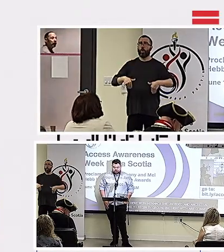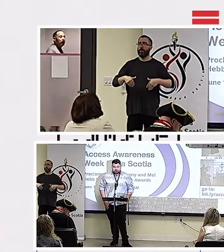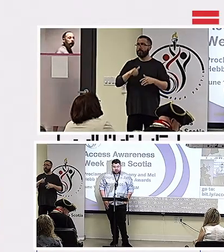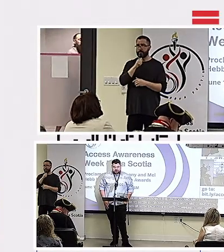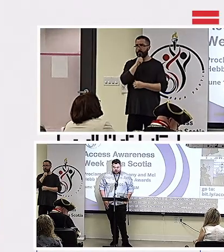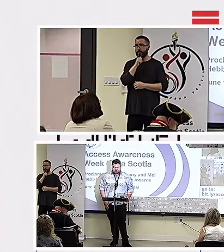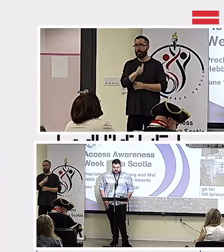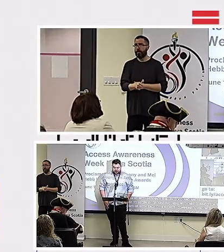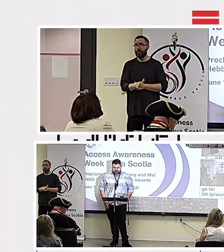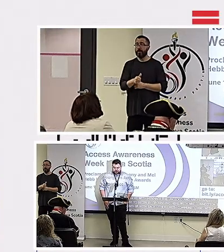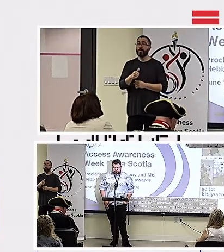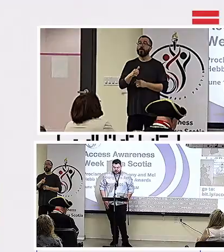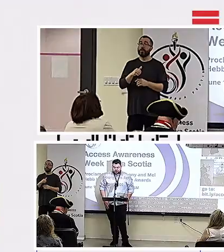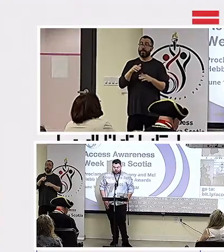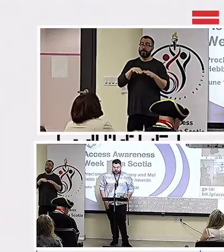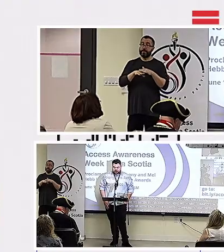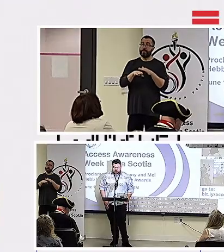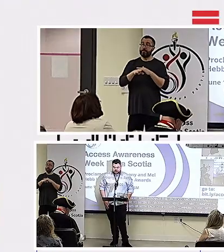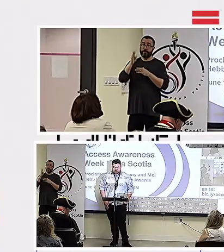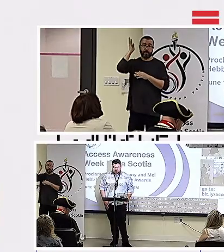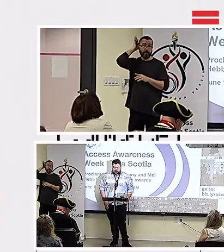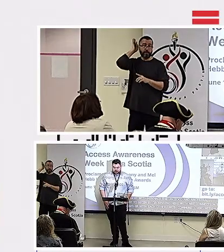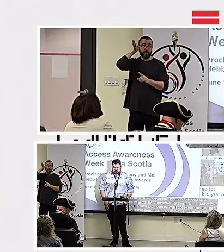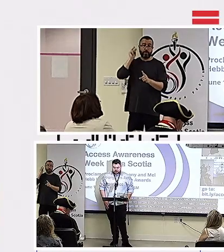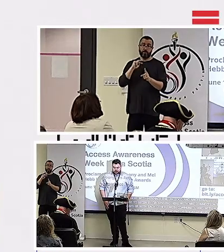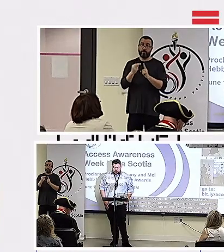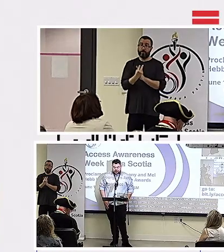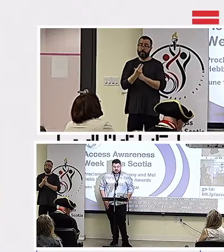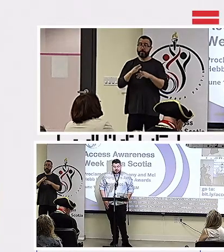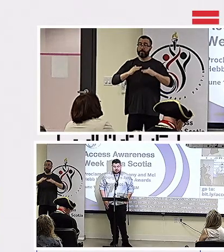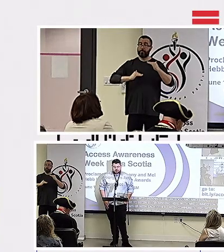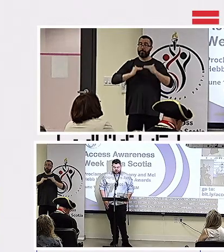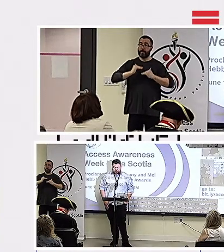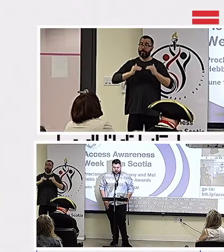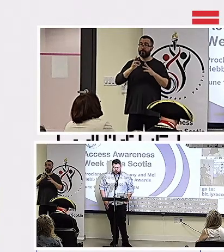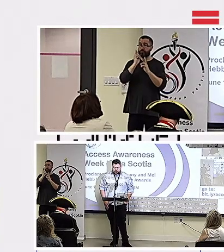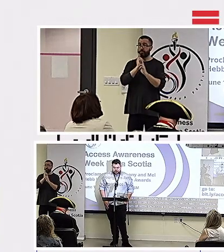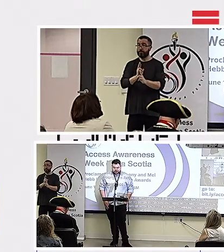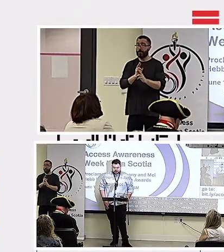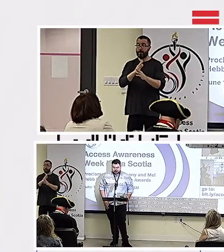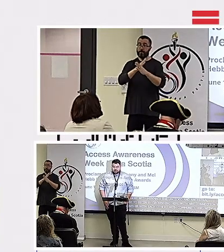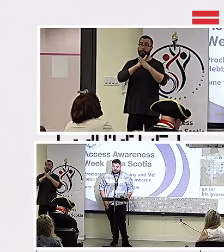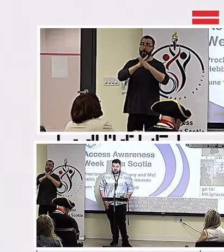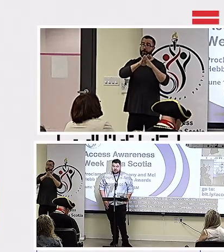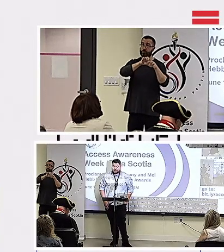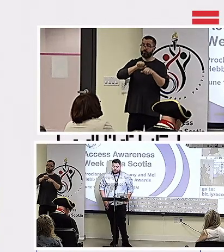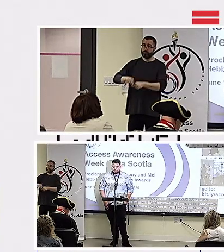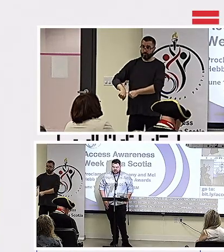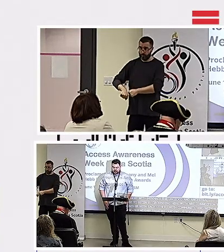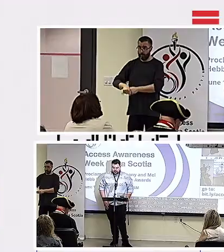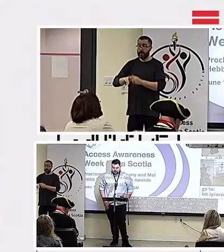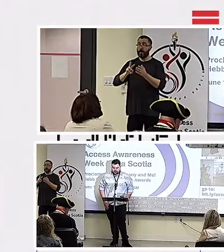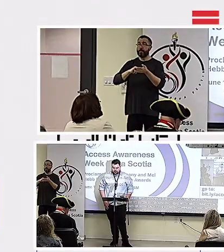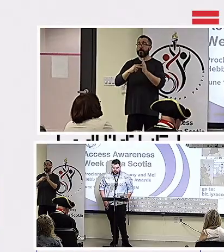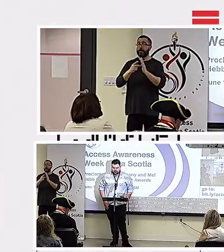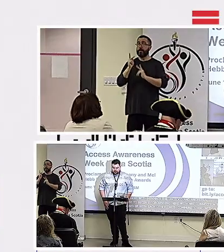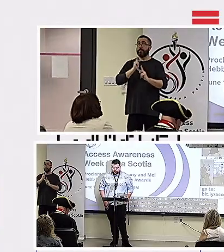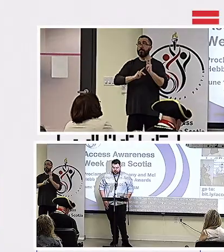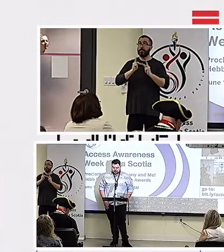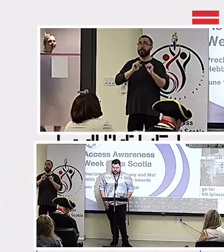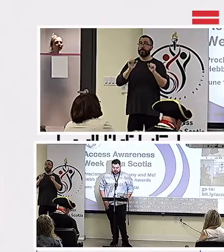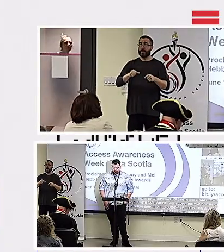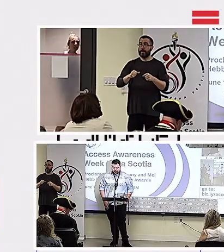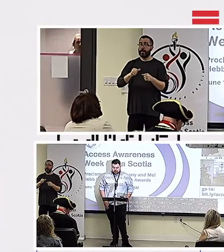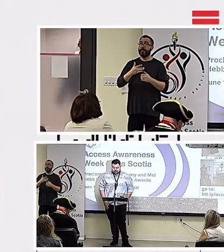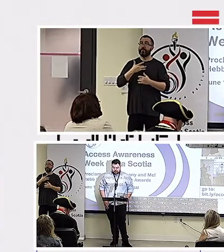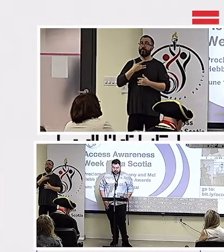Accessibility from a Mi'kmaq perspective is about balance and respect. It's about removing barriers so that people can live with dignity, but